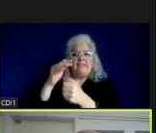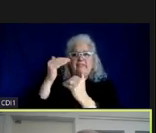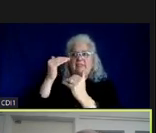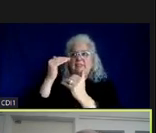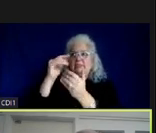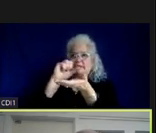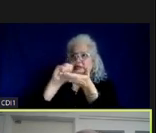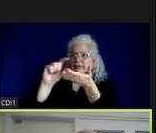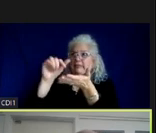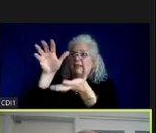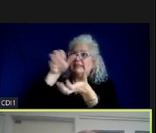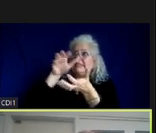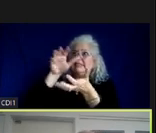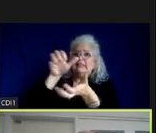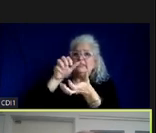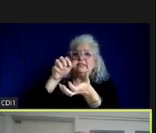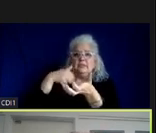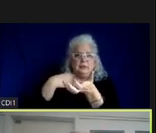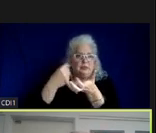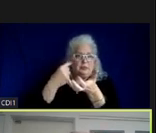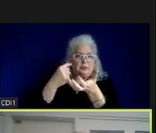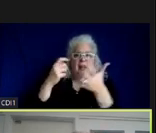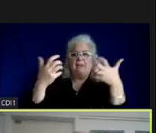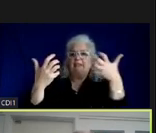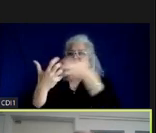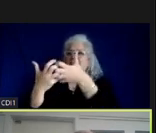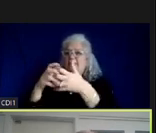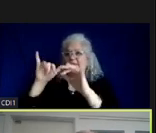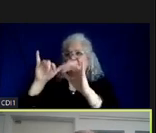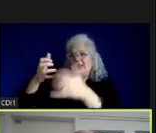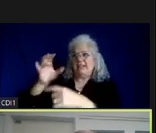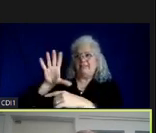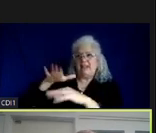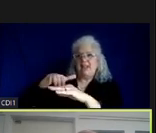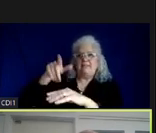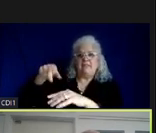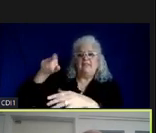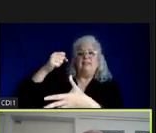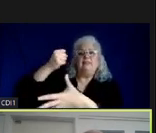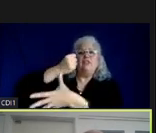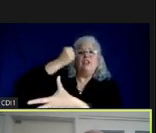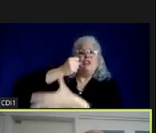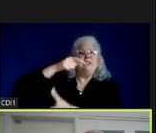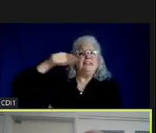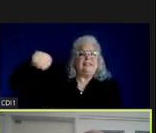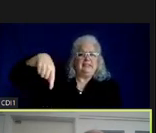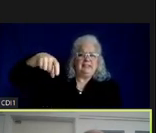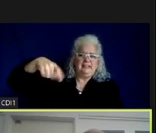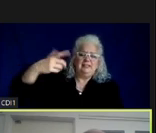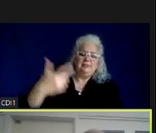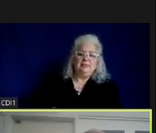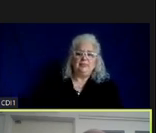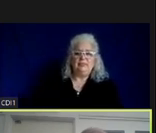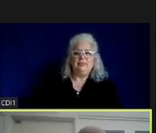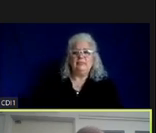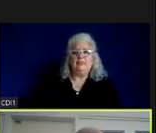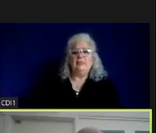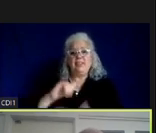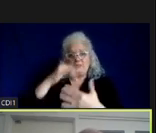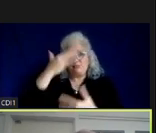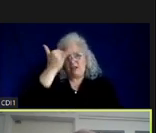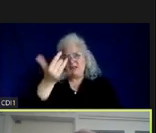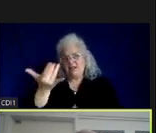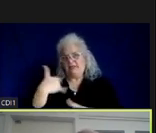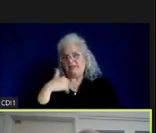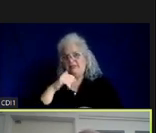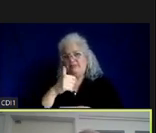75 plus population. And so childcare workers and school staff at this time are no longer able to enter our pod, but we were fortunate to